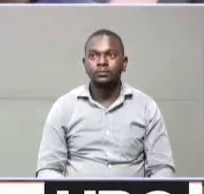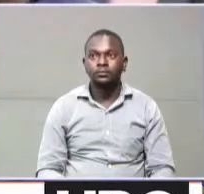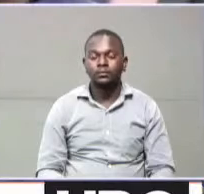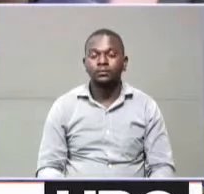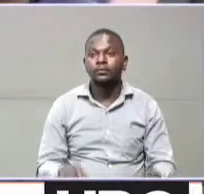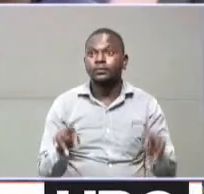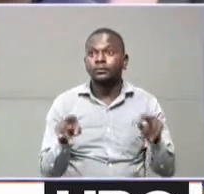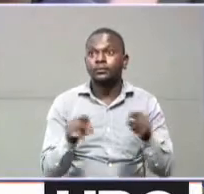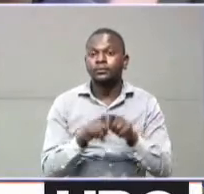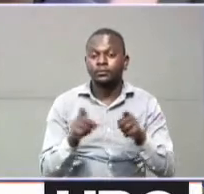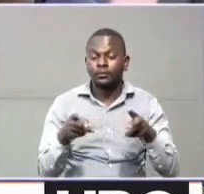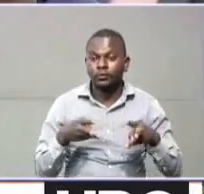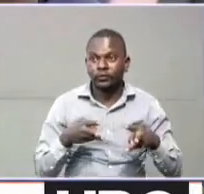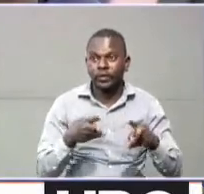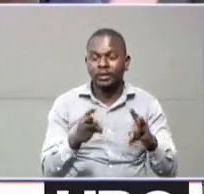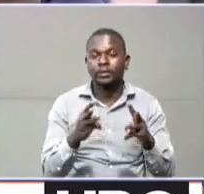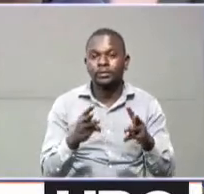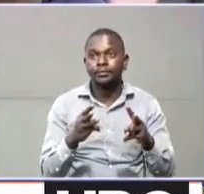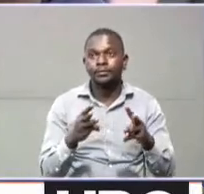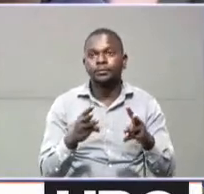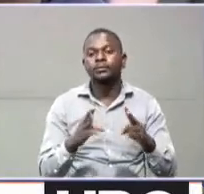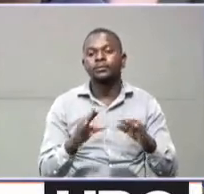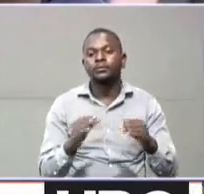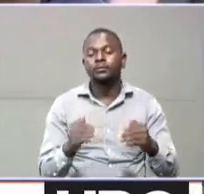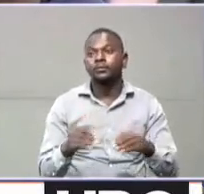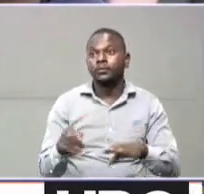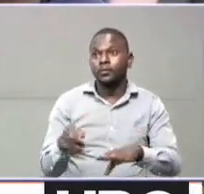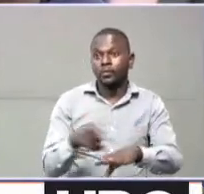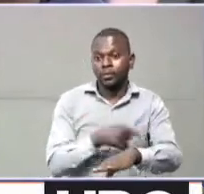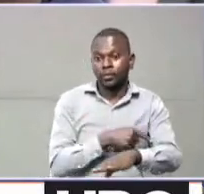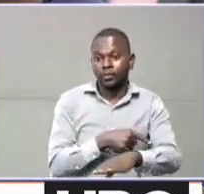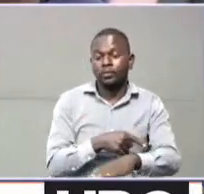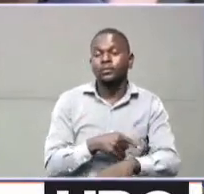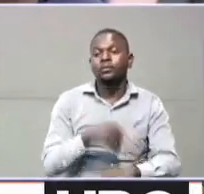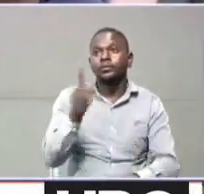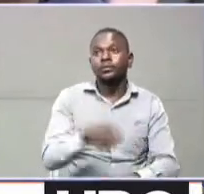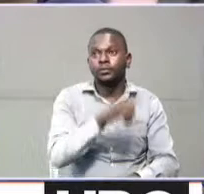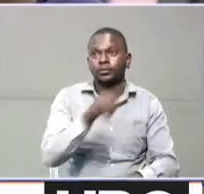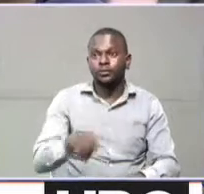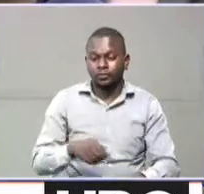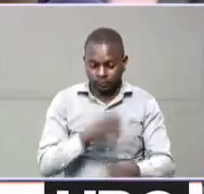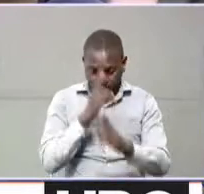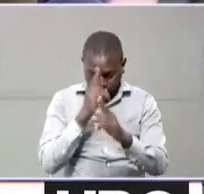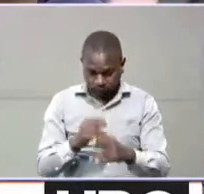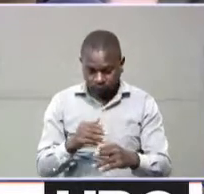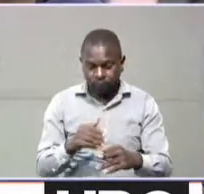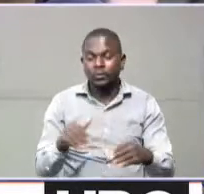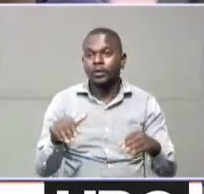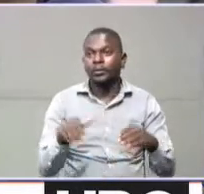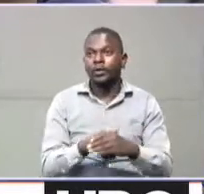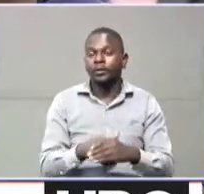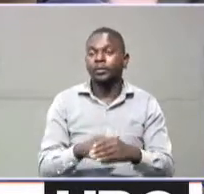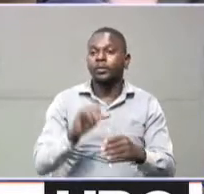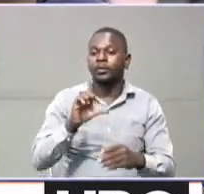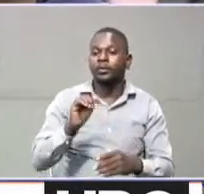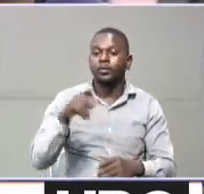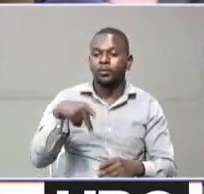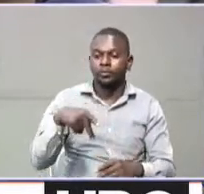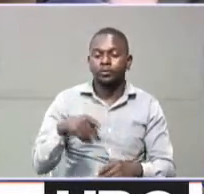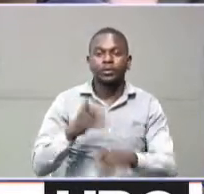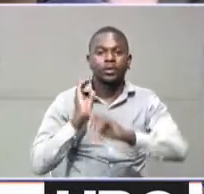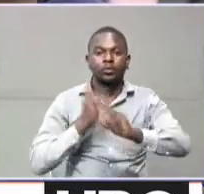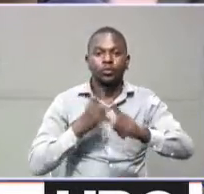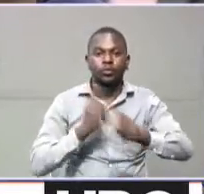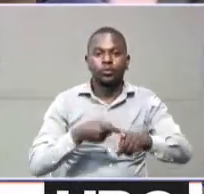in the same vein it is wrong for the honorable member of the opposition to achieve the